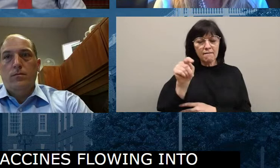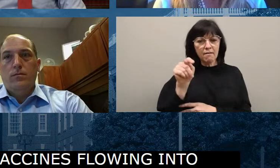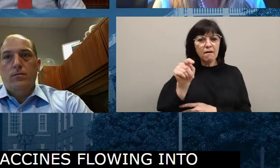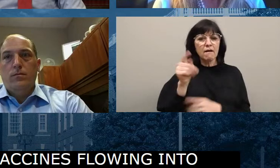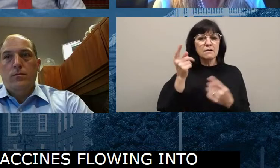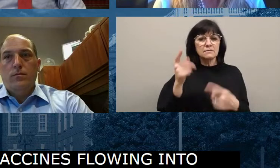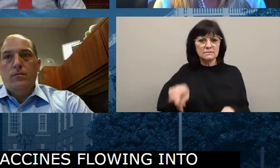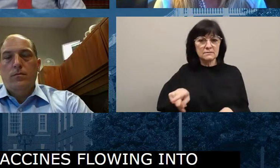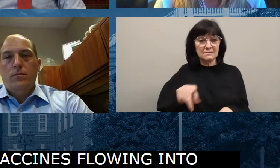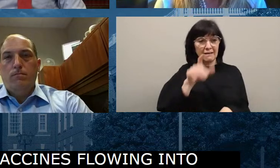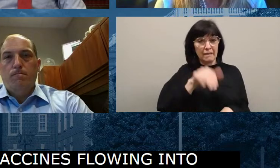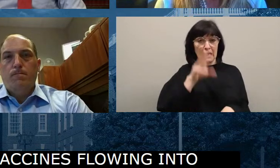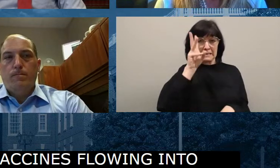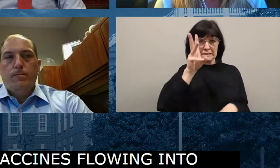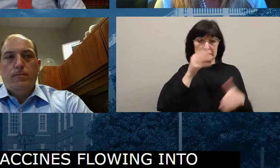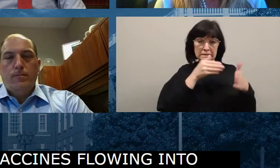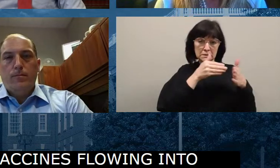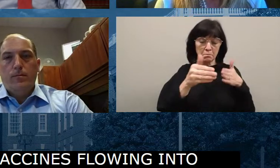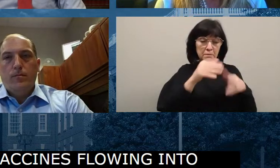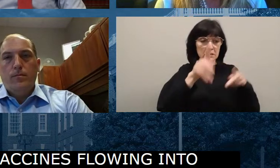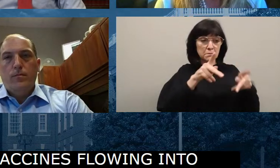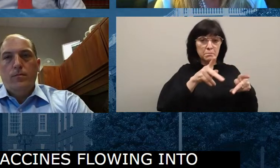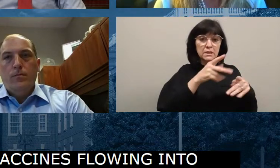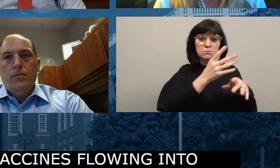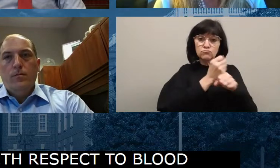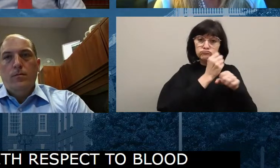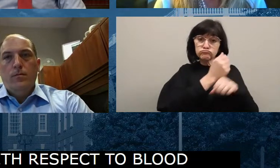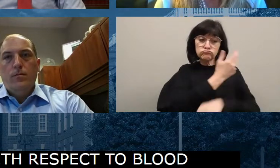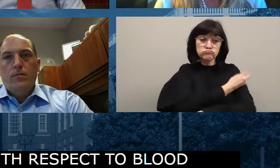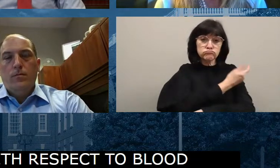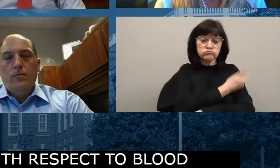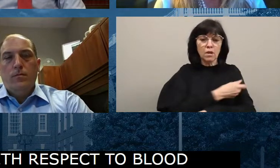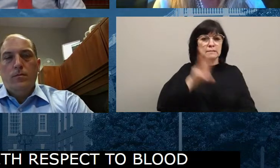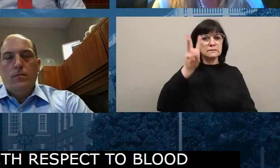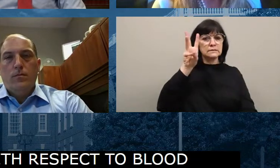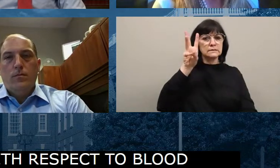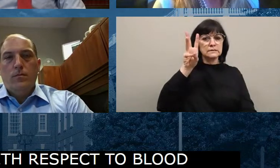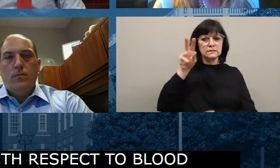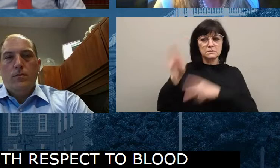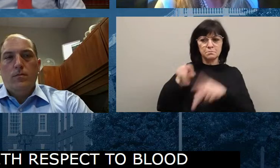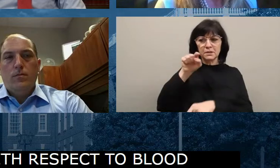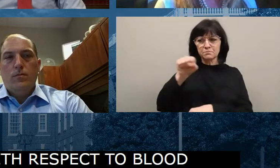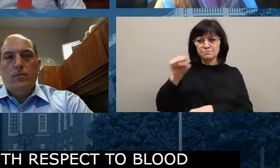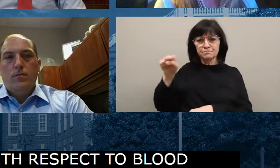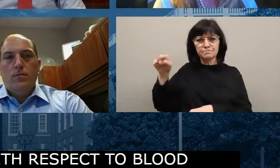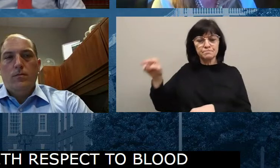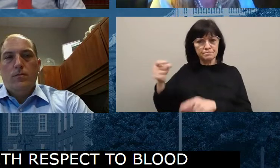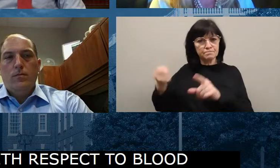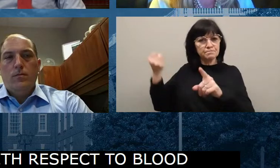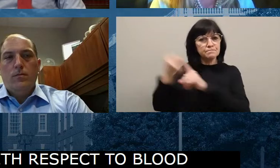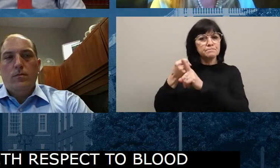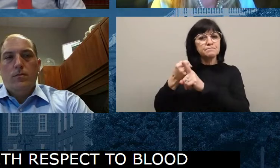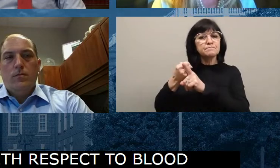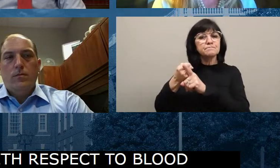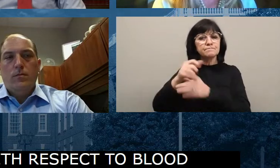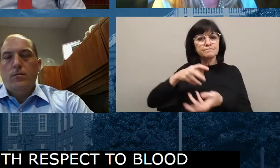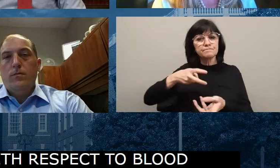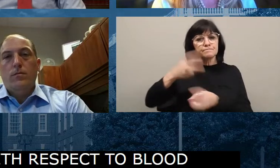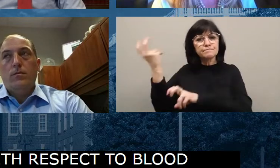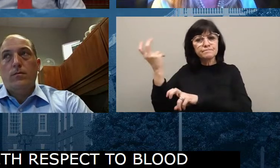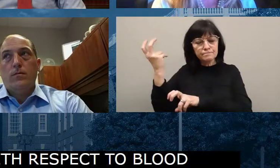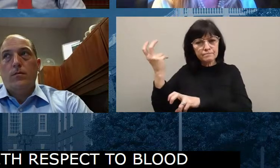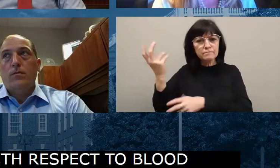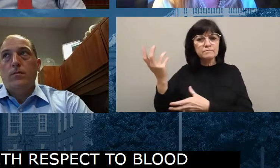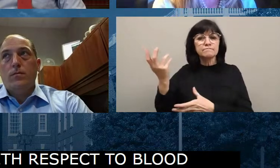6 million, so very small number, and the utmost of caution being taken by the CDC and